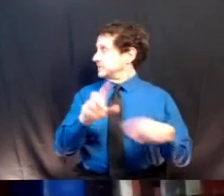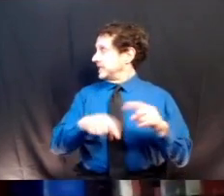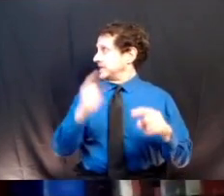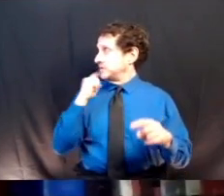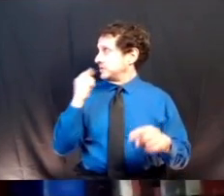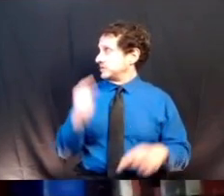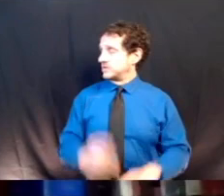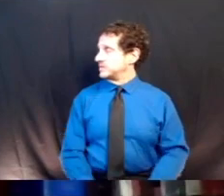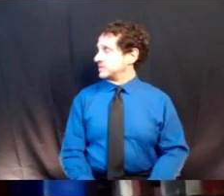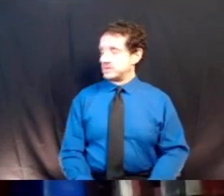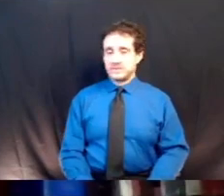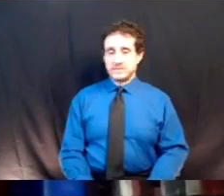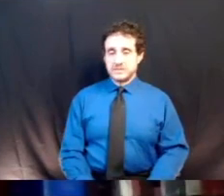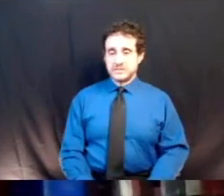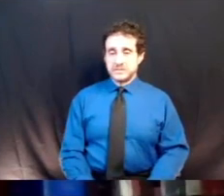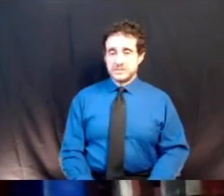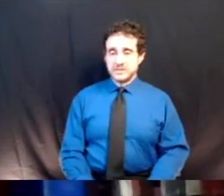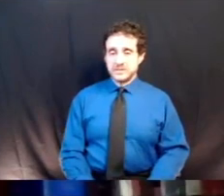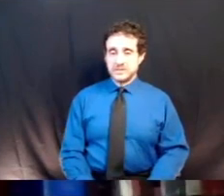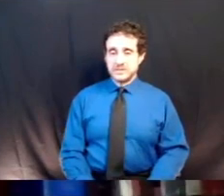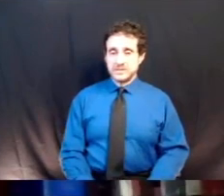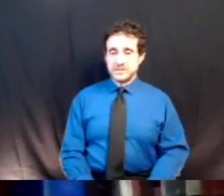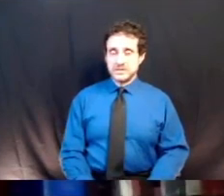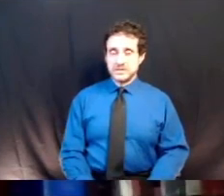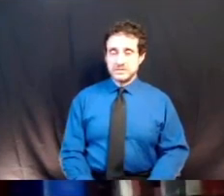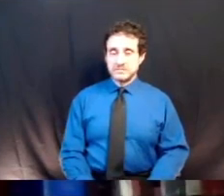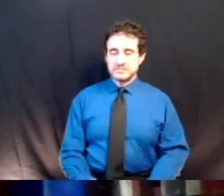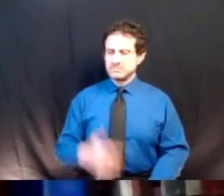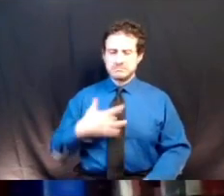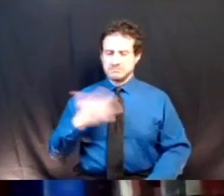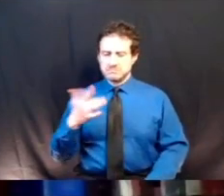Oh dear, what's going on?